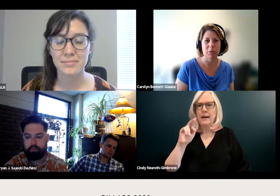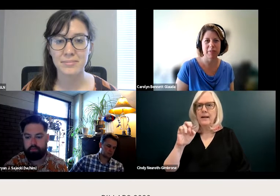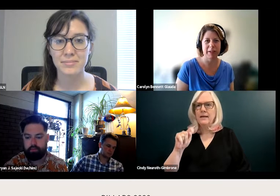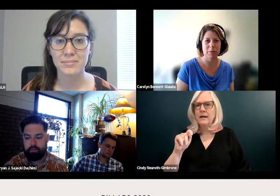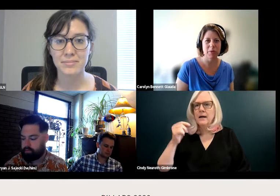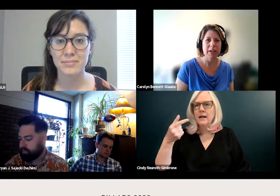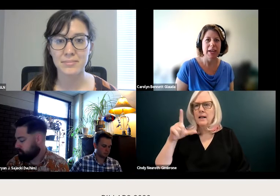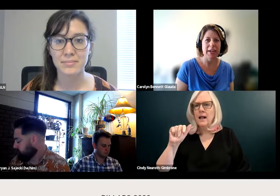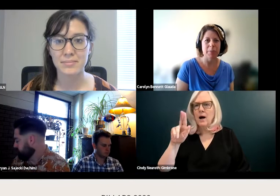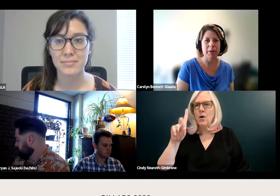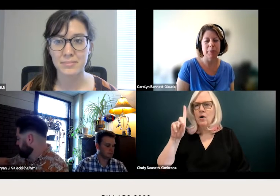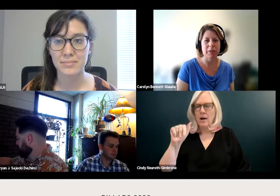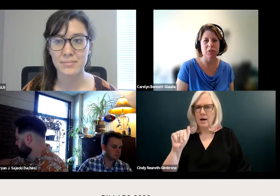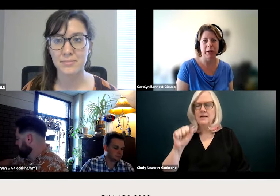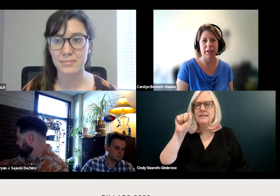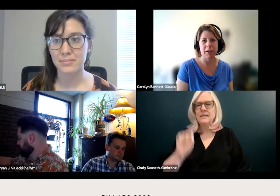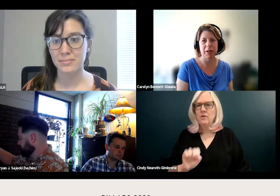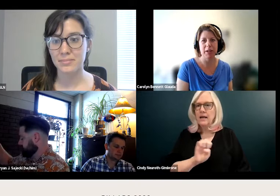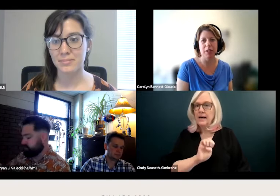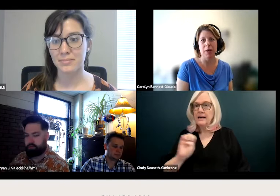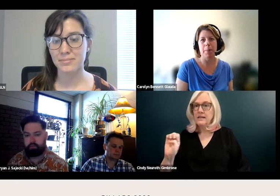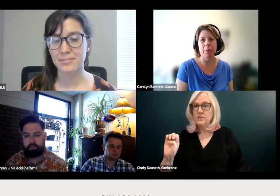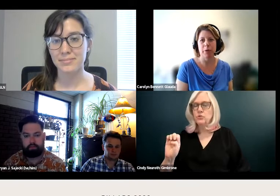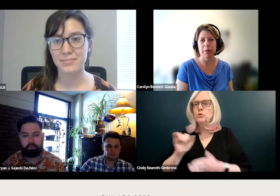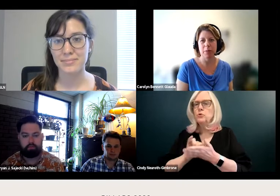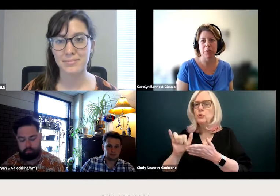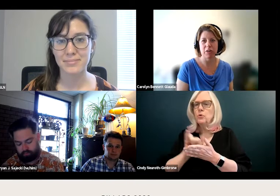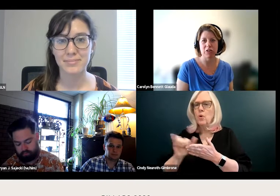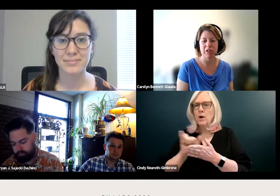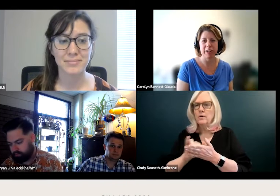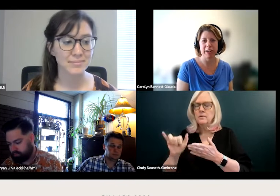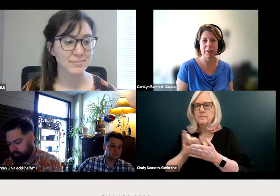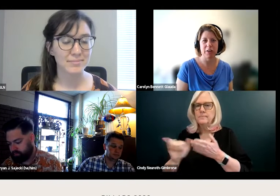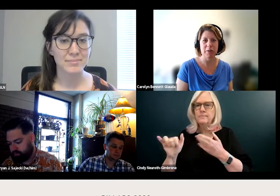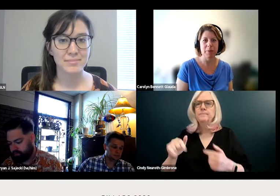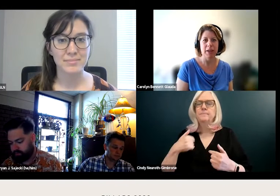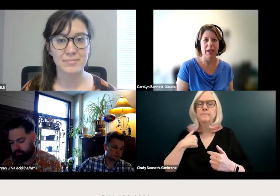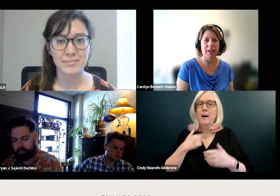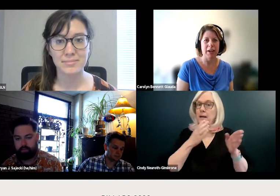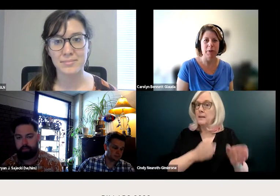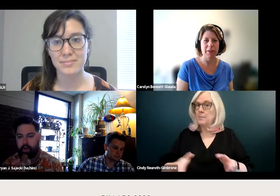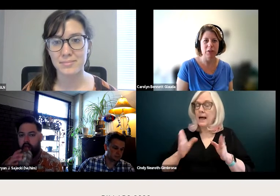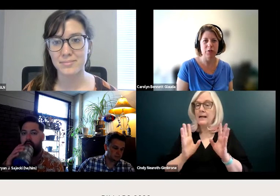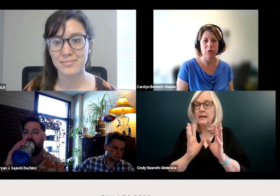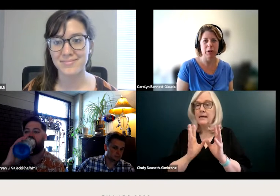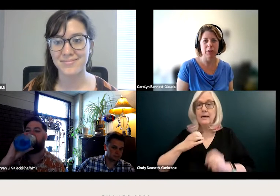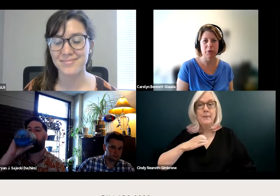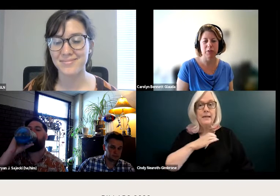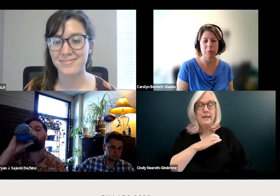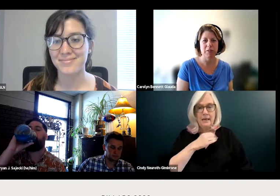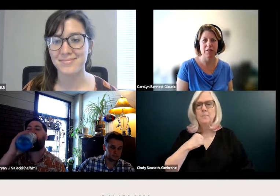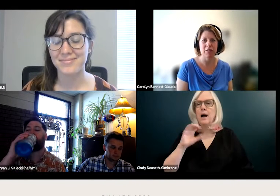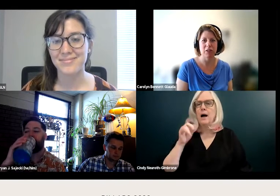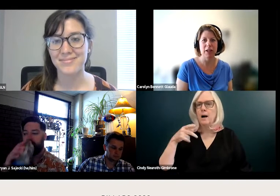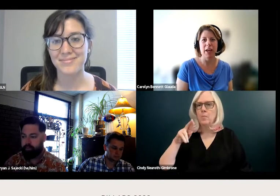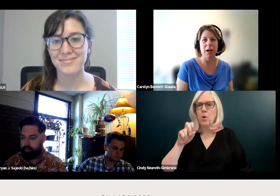Library Resources Council, and I'm on the Pillars Planning Committee. My pronouns are she and her. And I want to thank you for joining us for